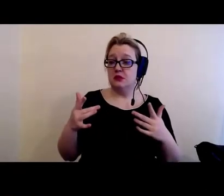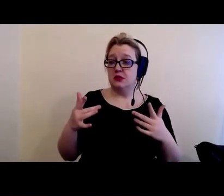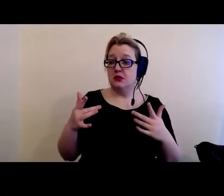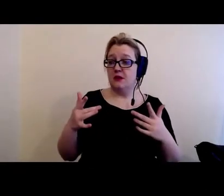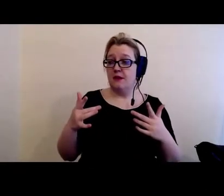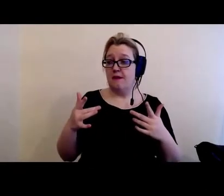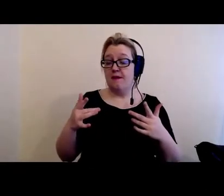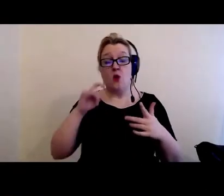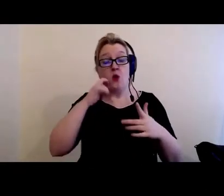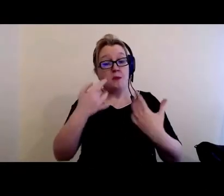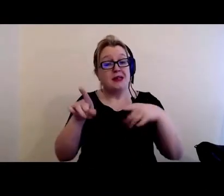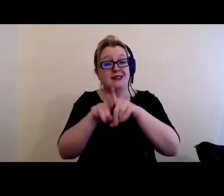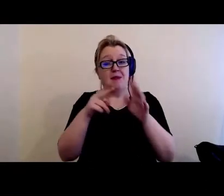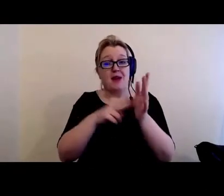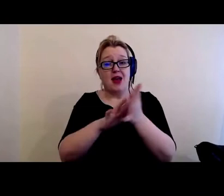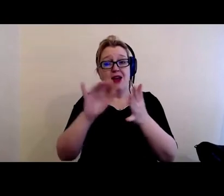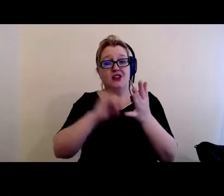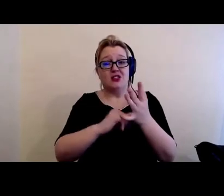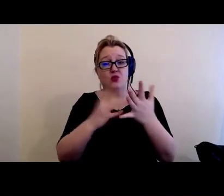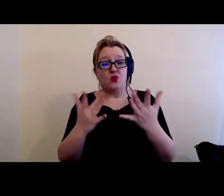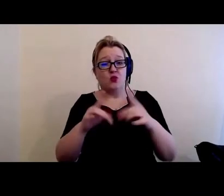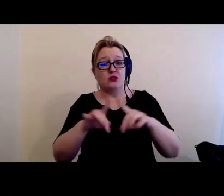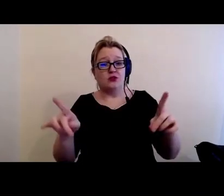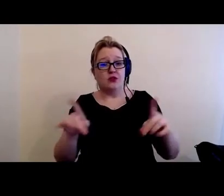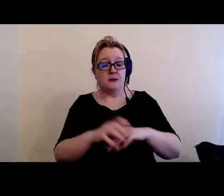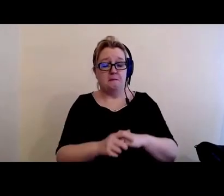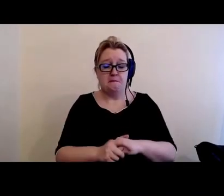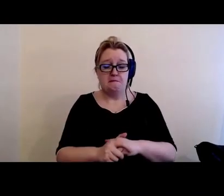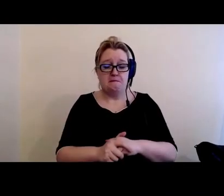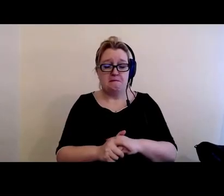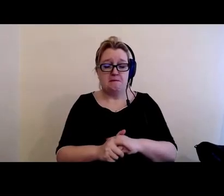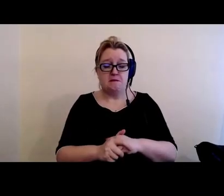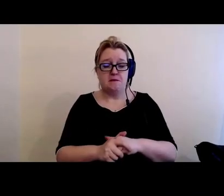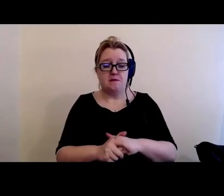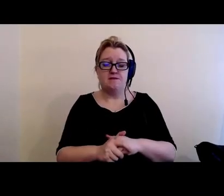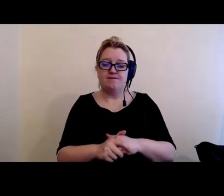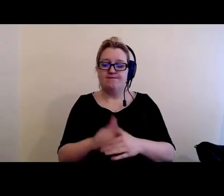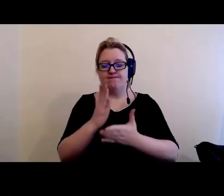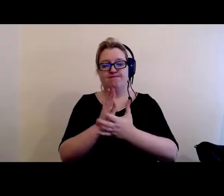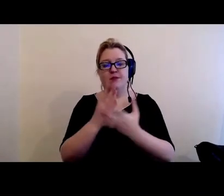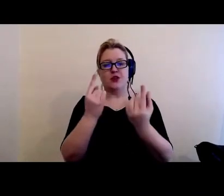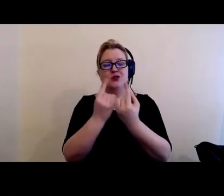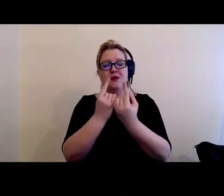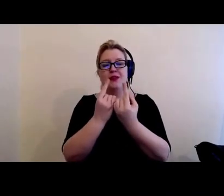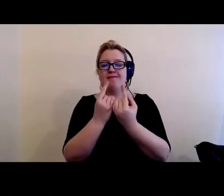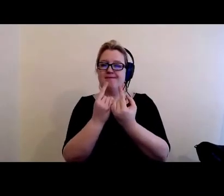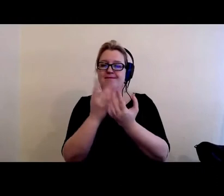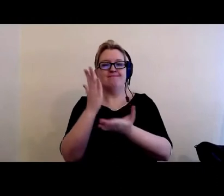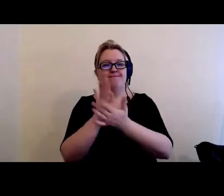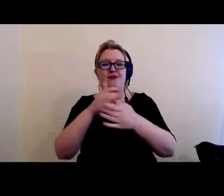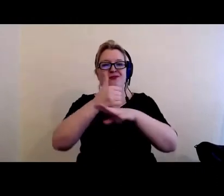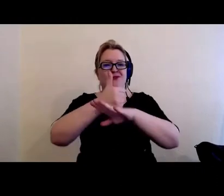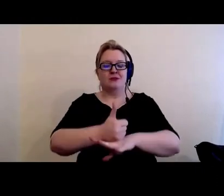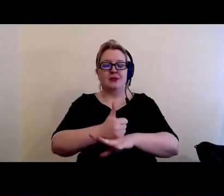staff from the NHS? Yeah, so I think, I mean, as I was saying in the introduction, I think fundamentally there is something around how we help staff to take rest